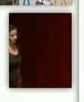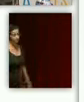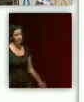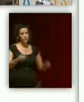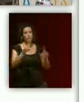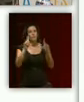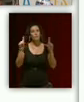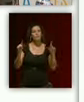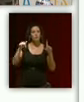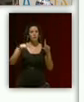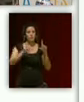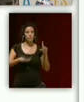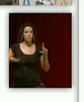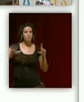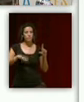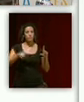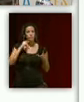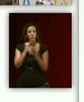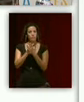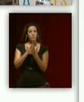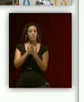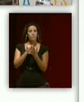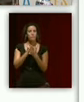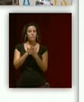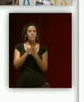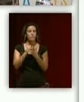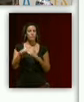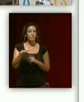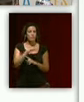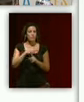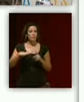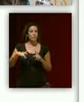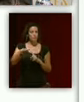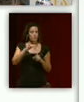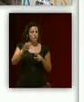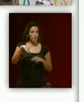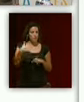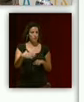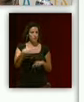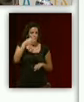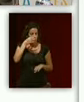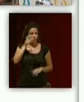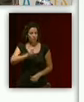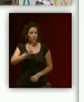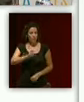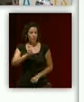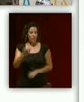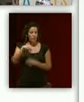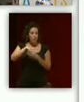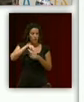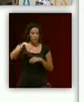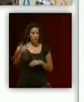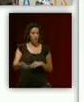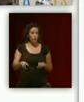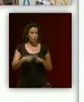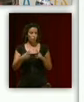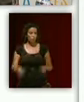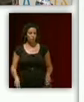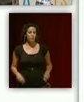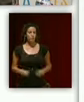control system is working. At the bottom side of the screen, we can see a simulation carried out